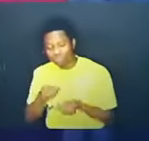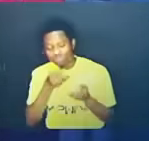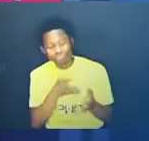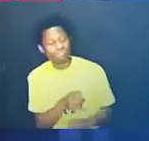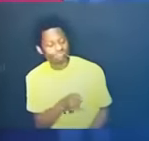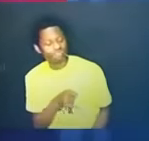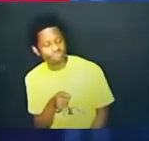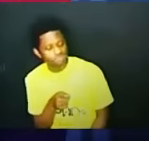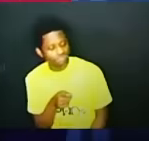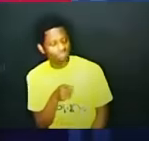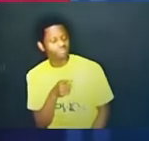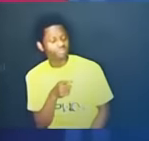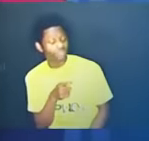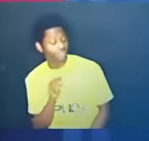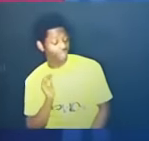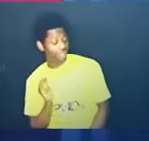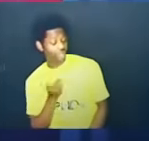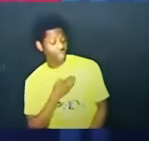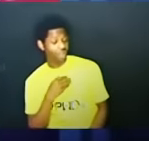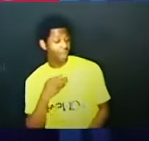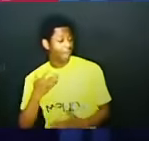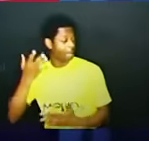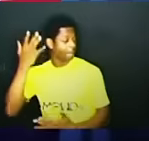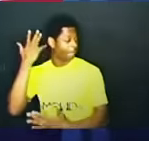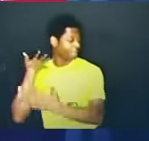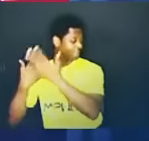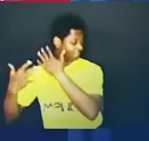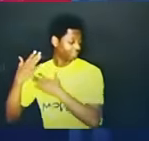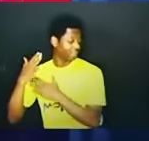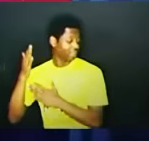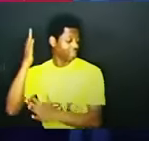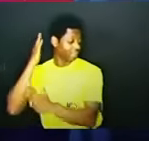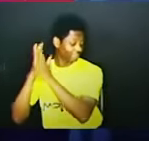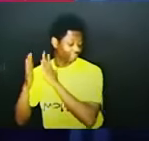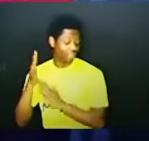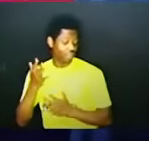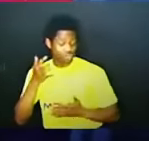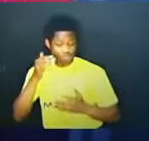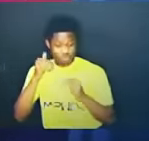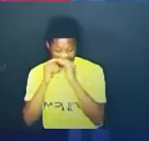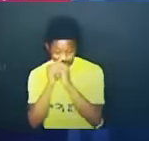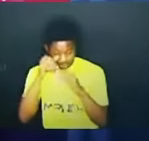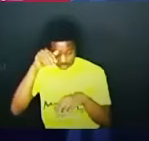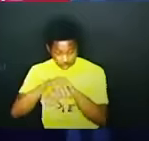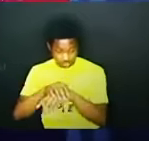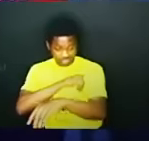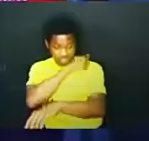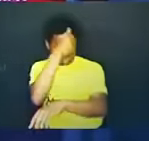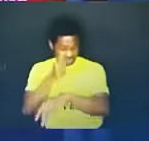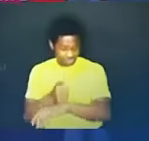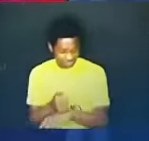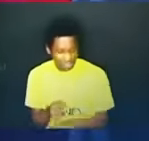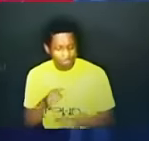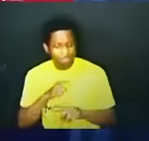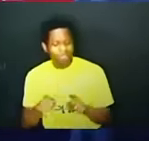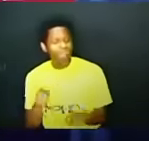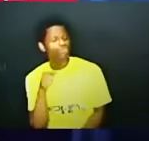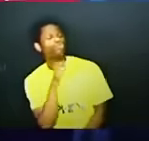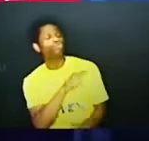but you Jews claim that the place where we must worship is in Jerusalem.